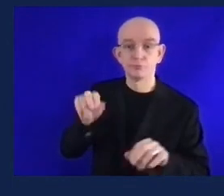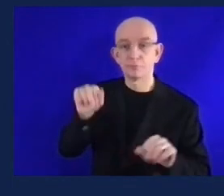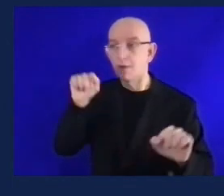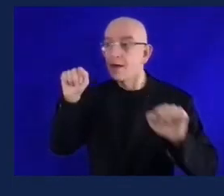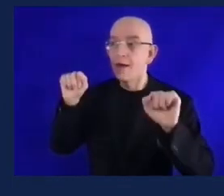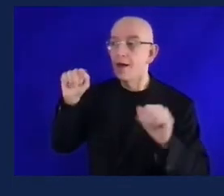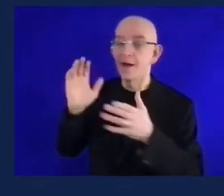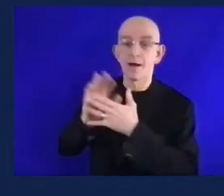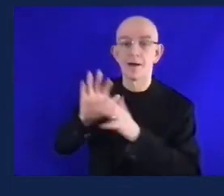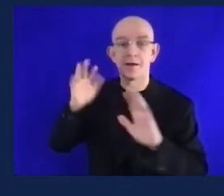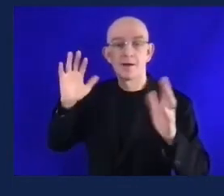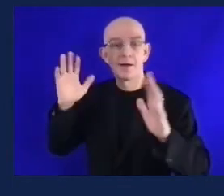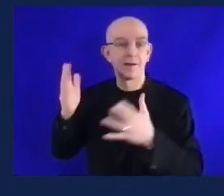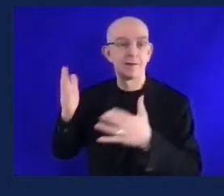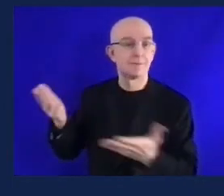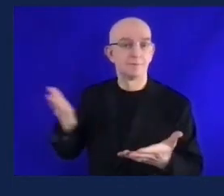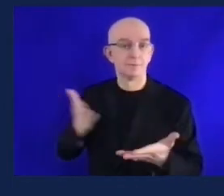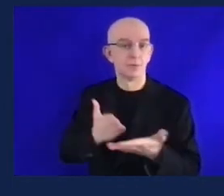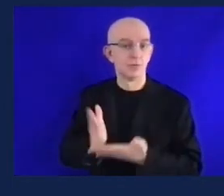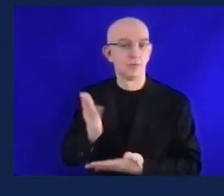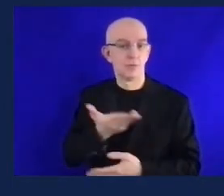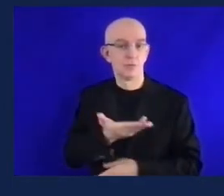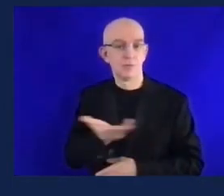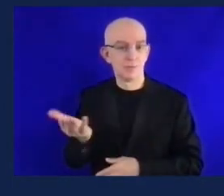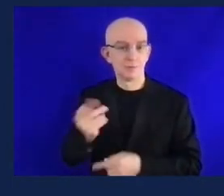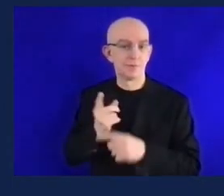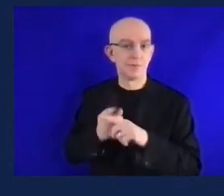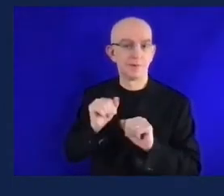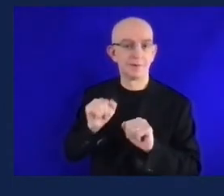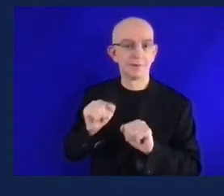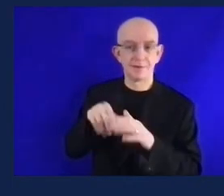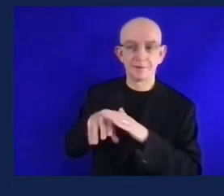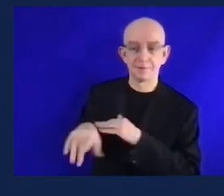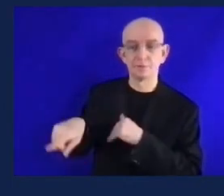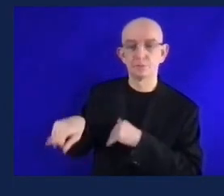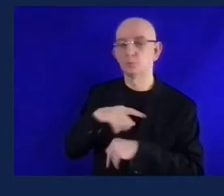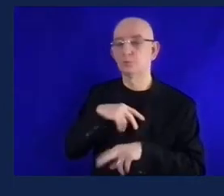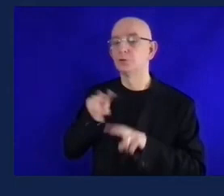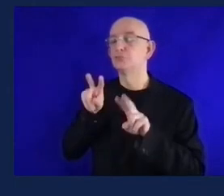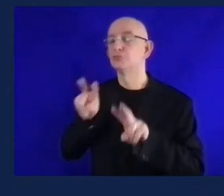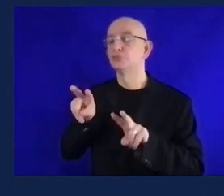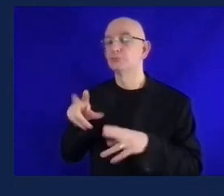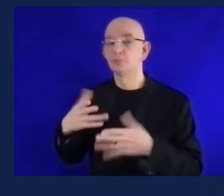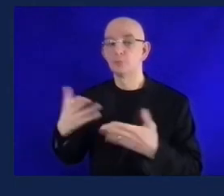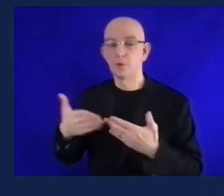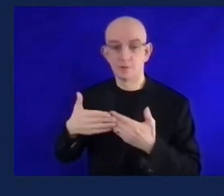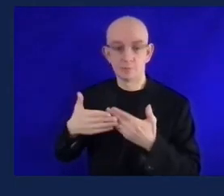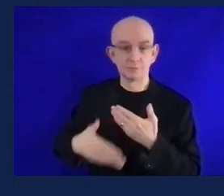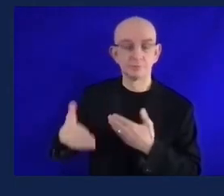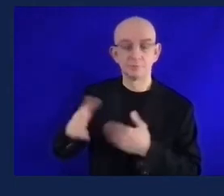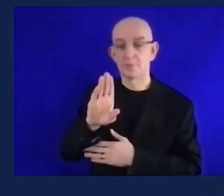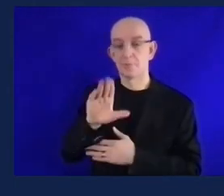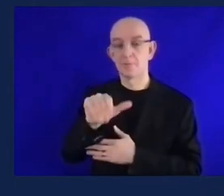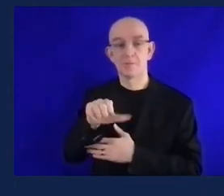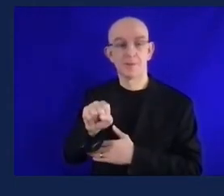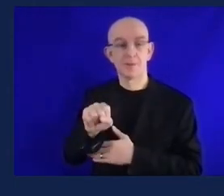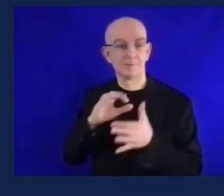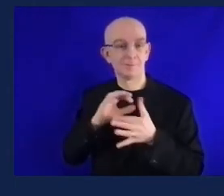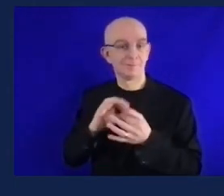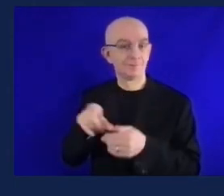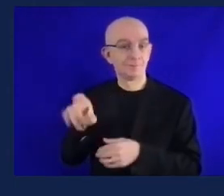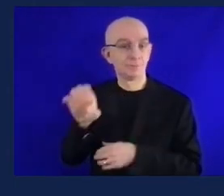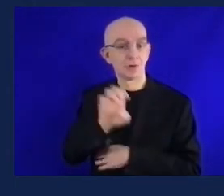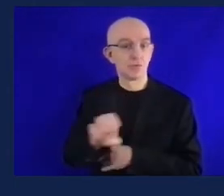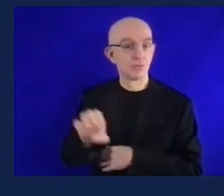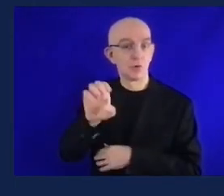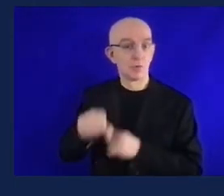So unfortunately, that is all we have time for in this session. I want to say a huge thank you to each of our panelists and to all of you